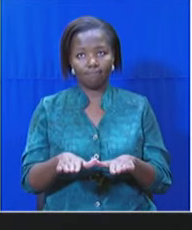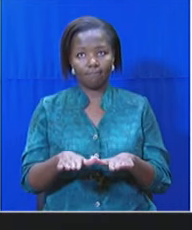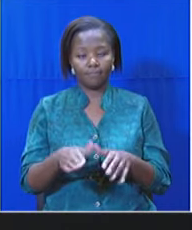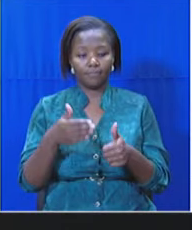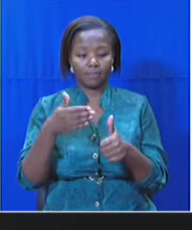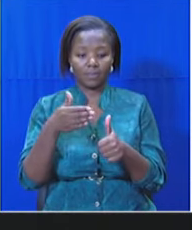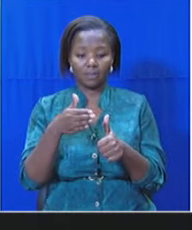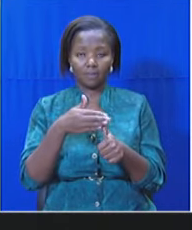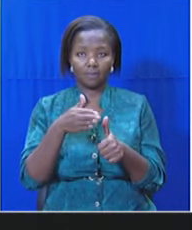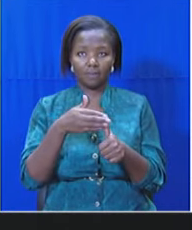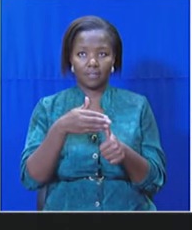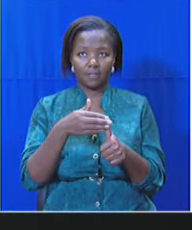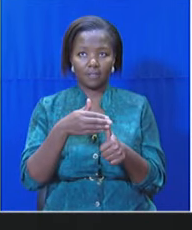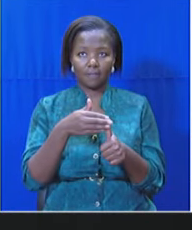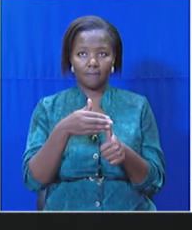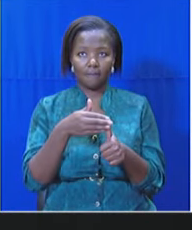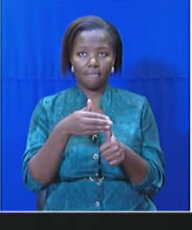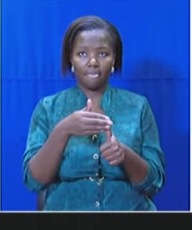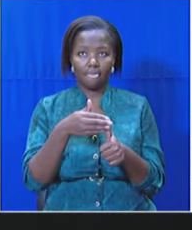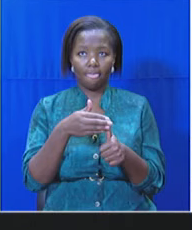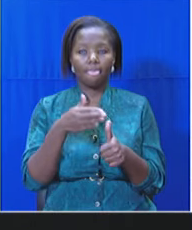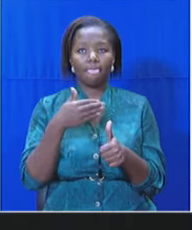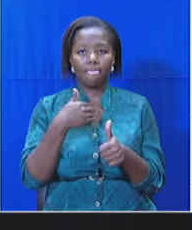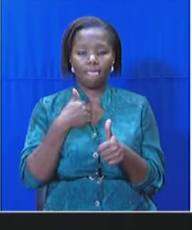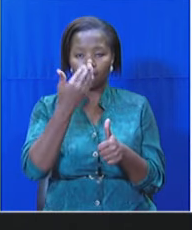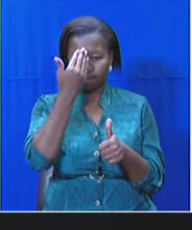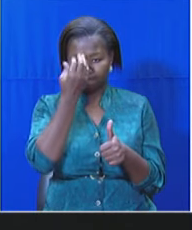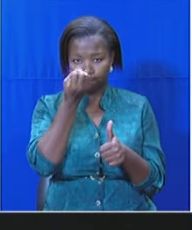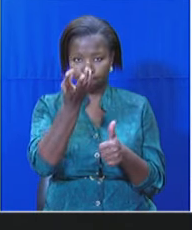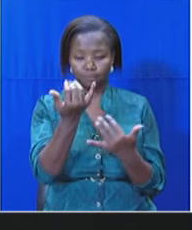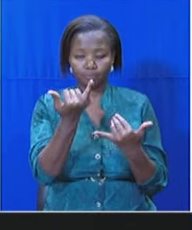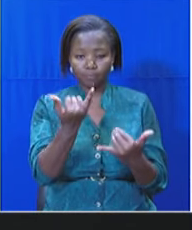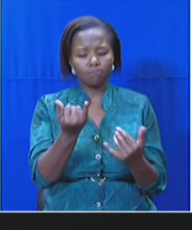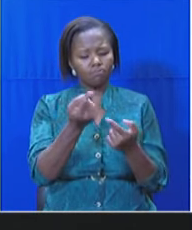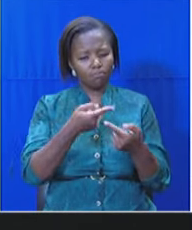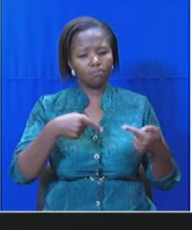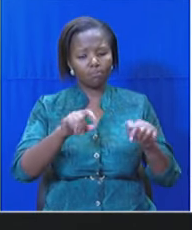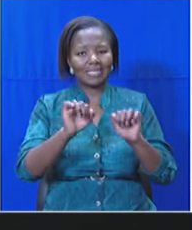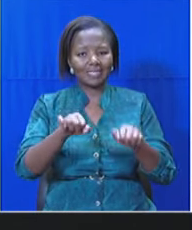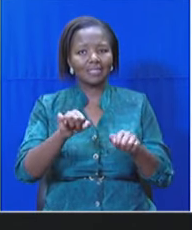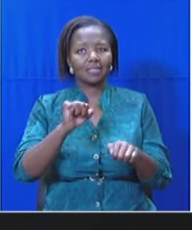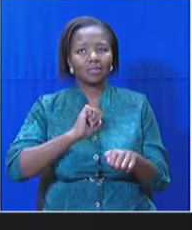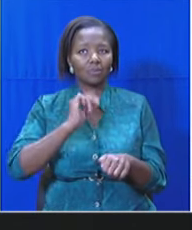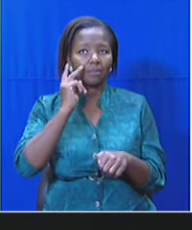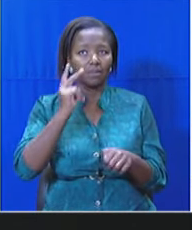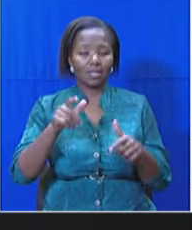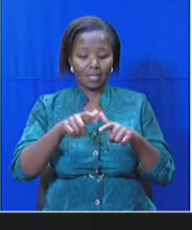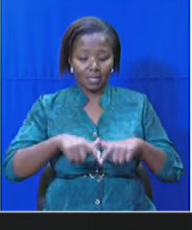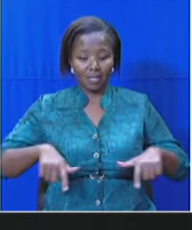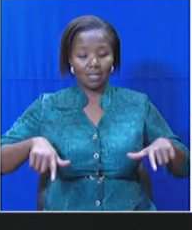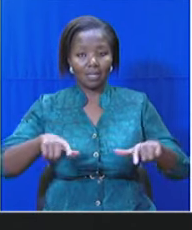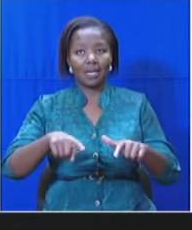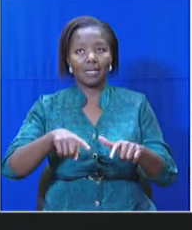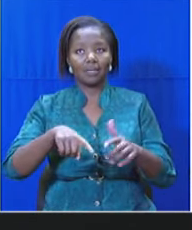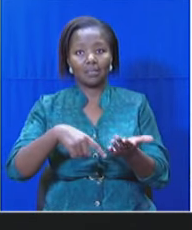Firstly, I would like to advise honorable members that while we note that the land debate is